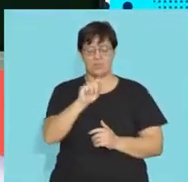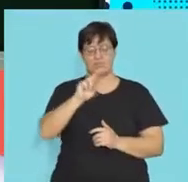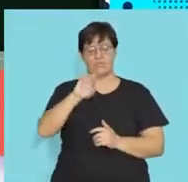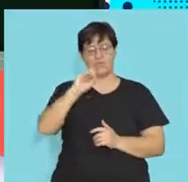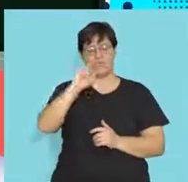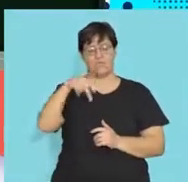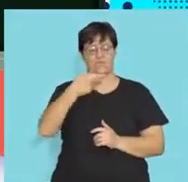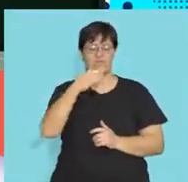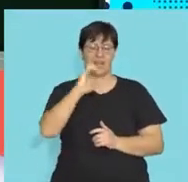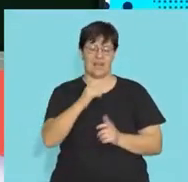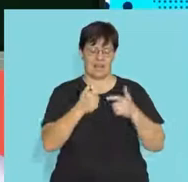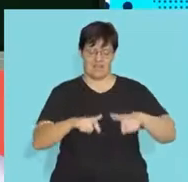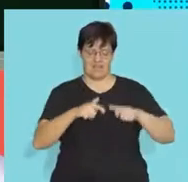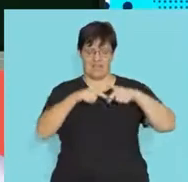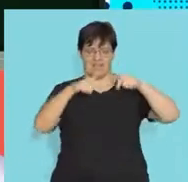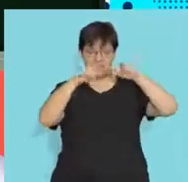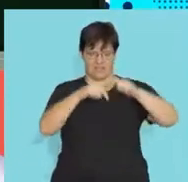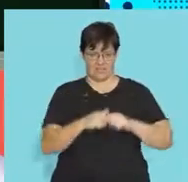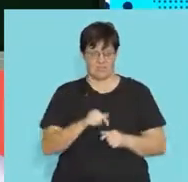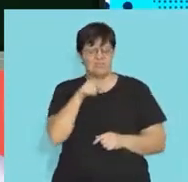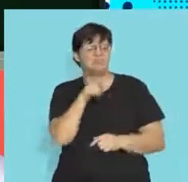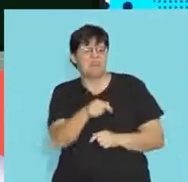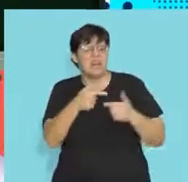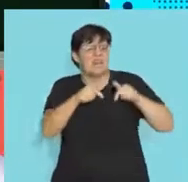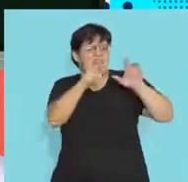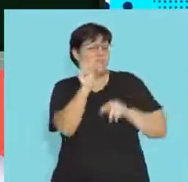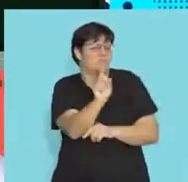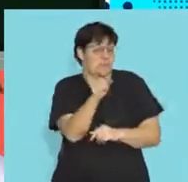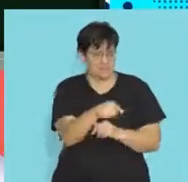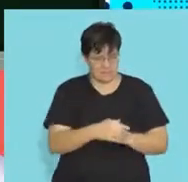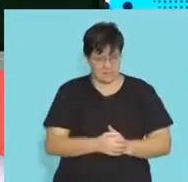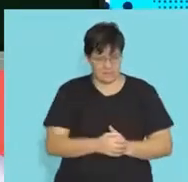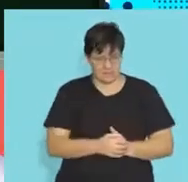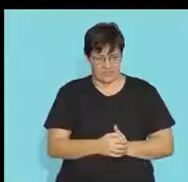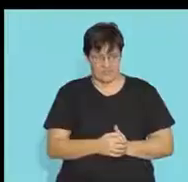trophic levels. So let's try and understand the concept of what is a trophic level.